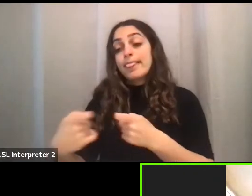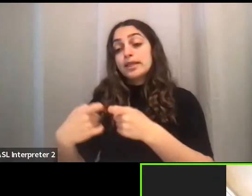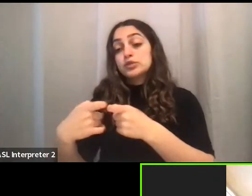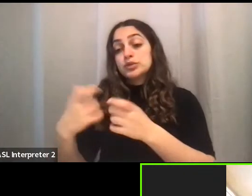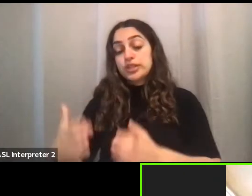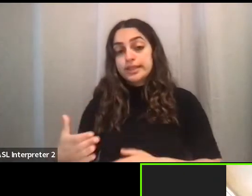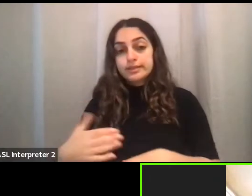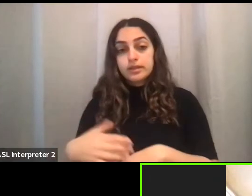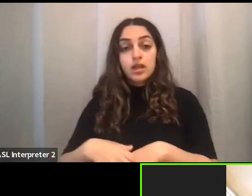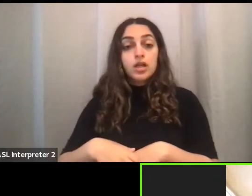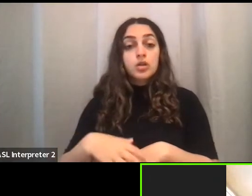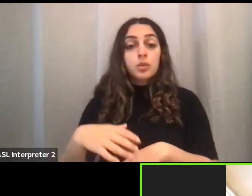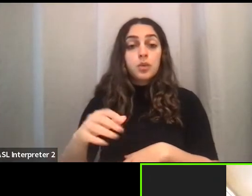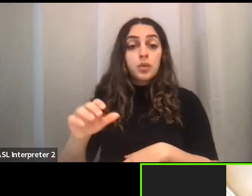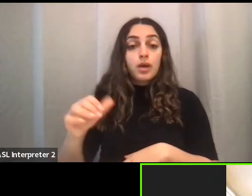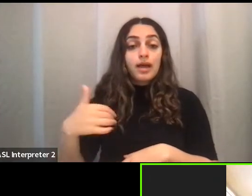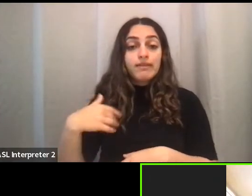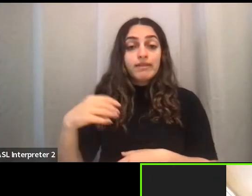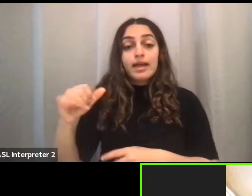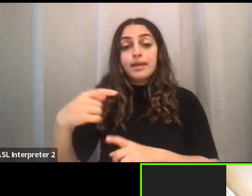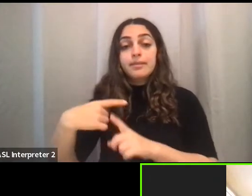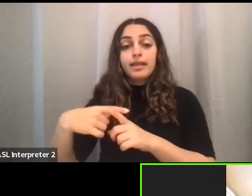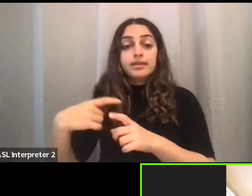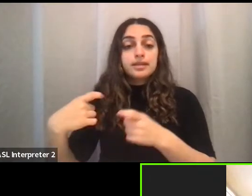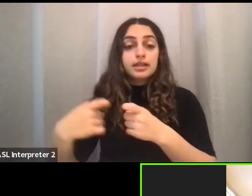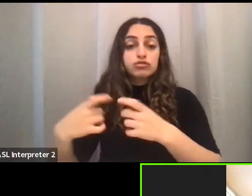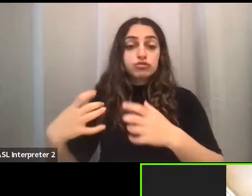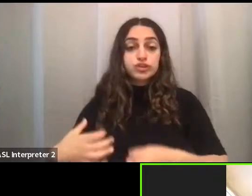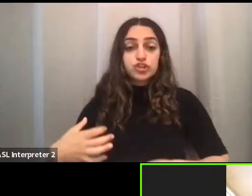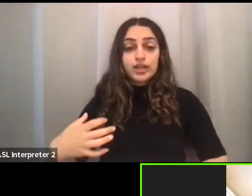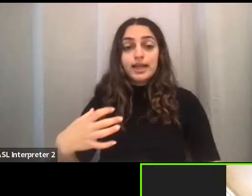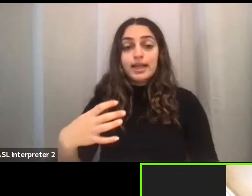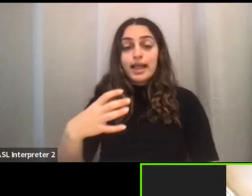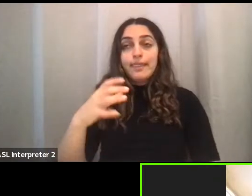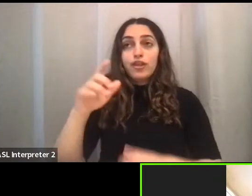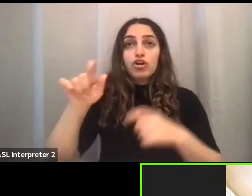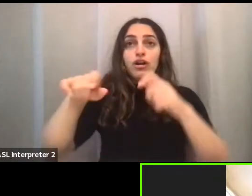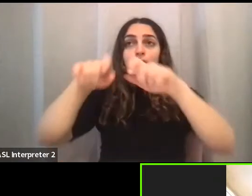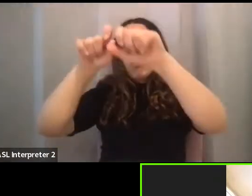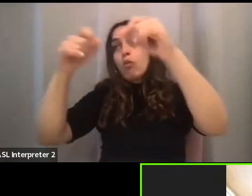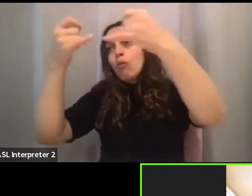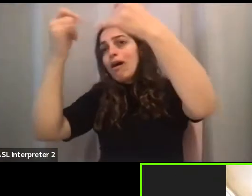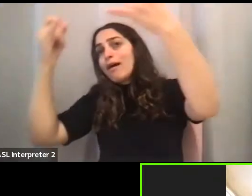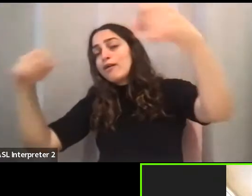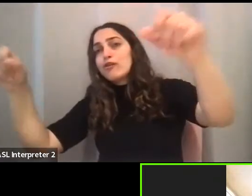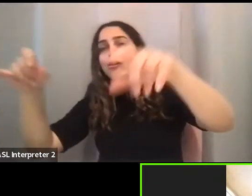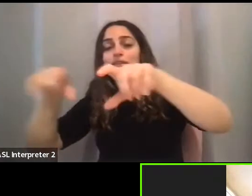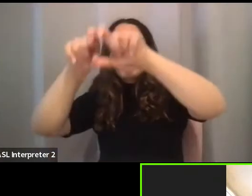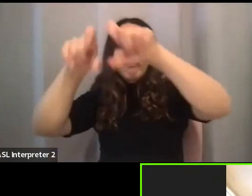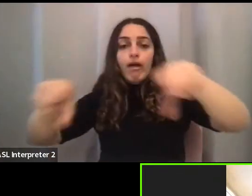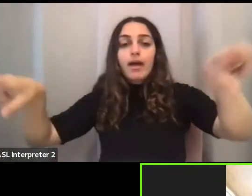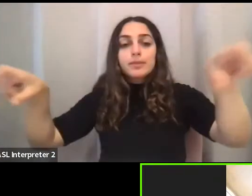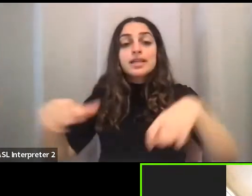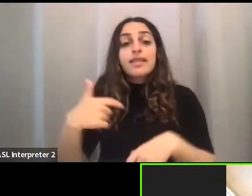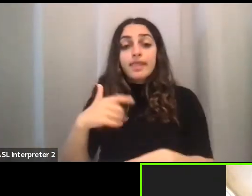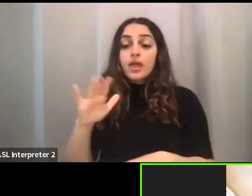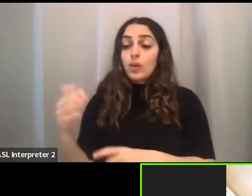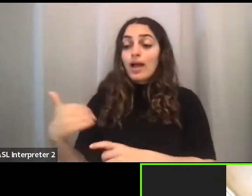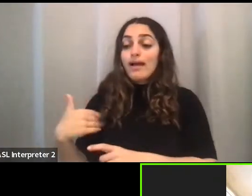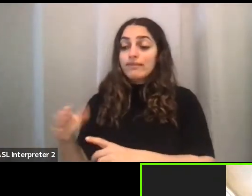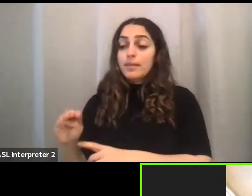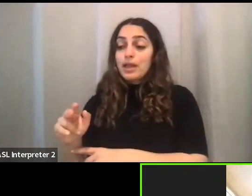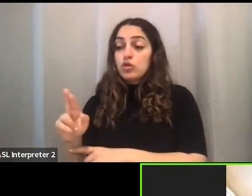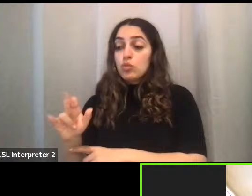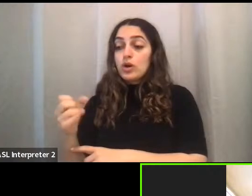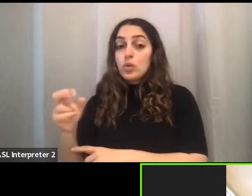and you got an a plus electrician and a pulling wire and they're hanging pipes they'll take the minority or the woman and all they're